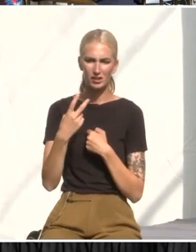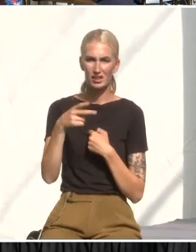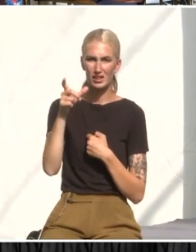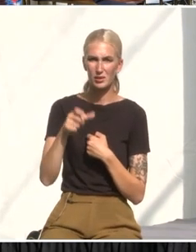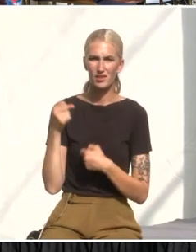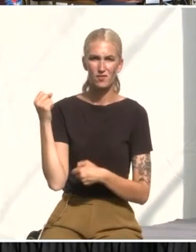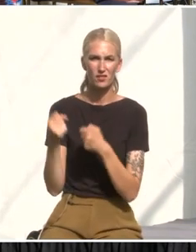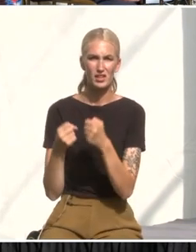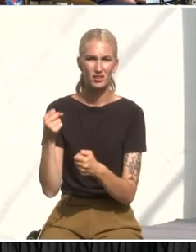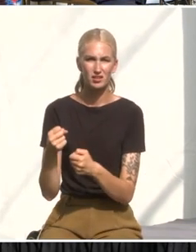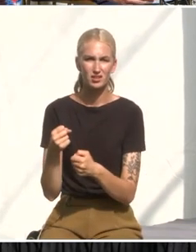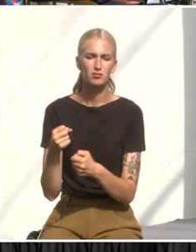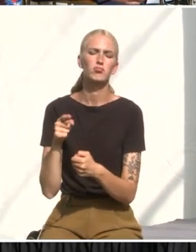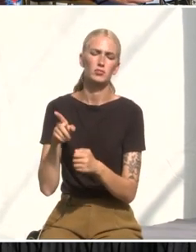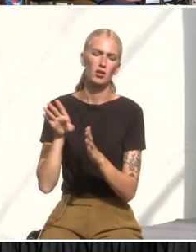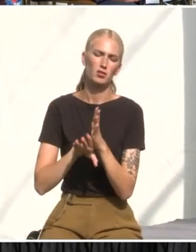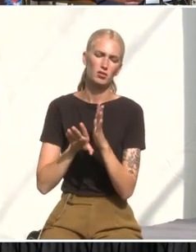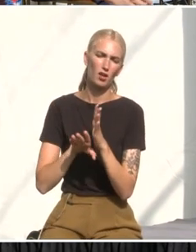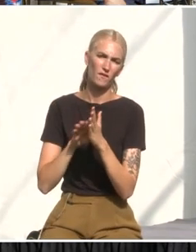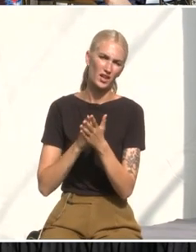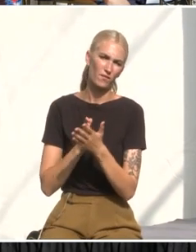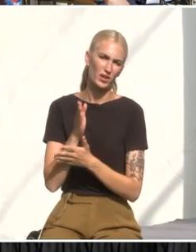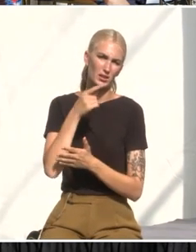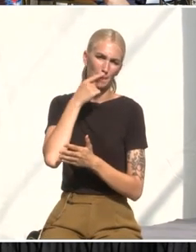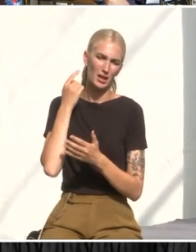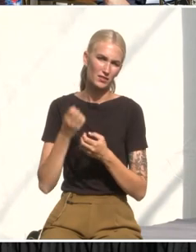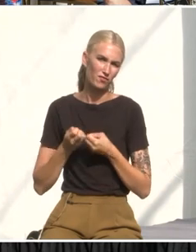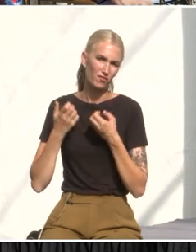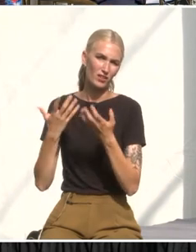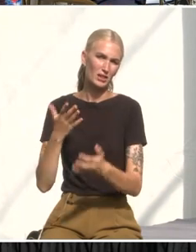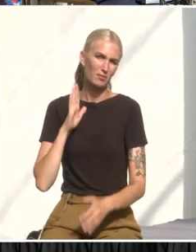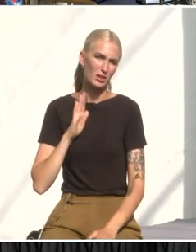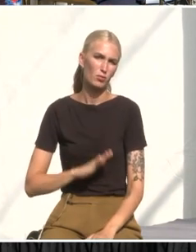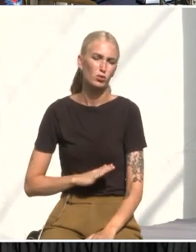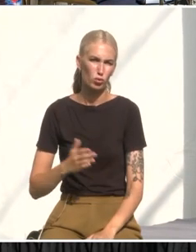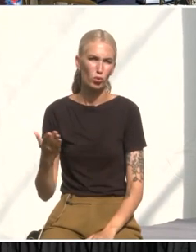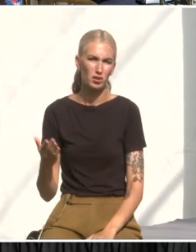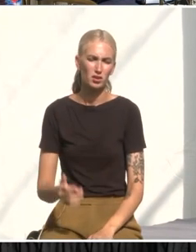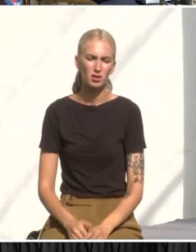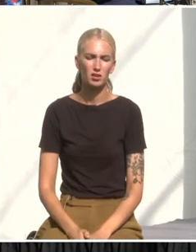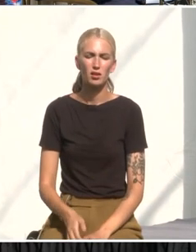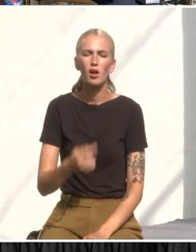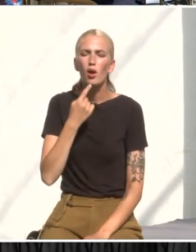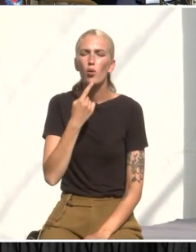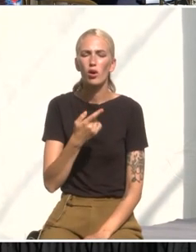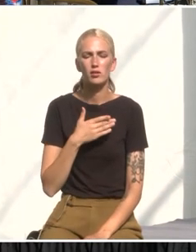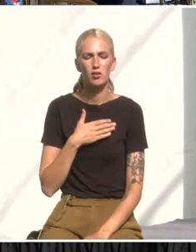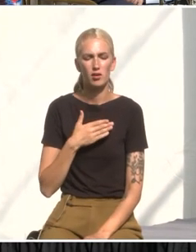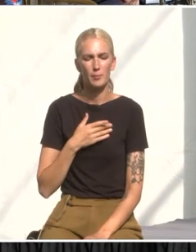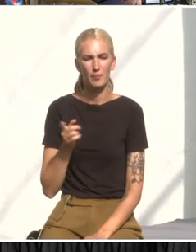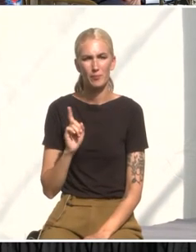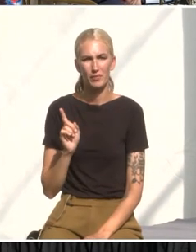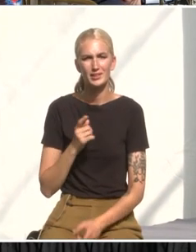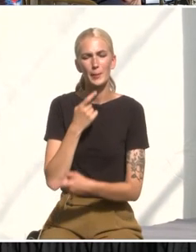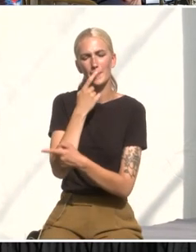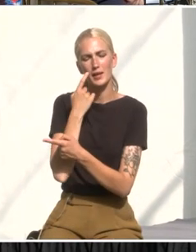really common way for a man to express depression. So, and what I want to say with that is